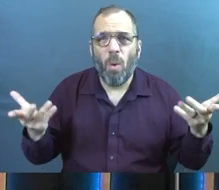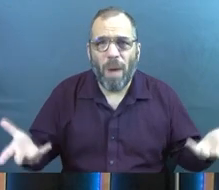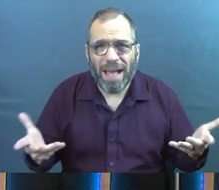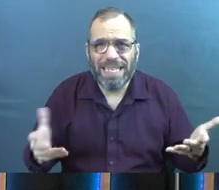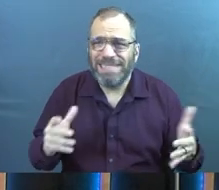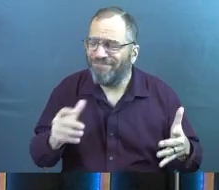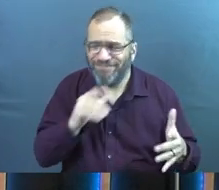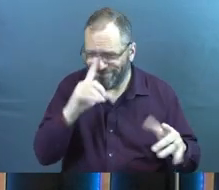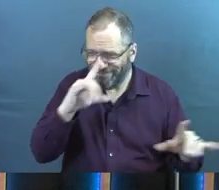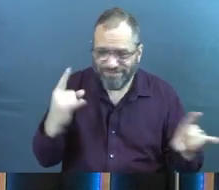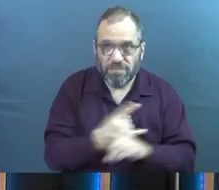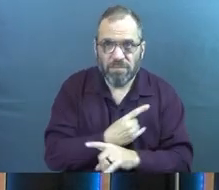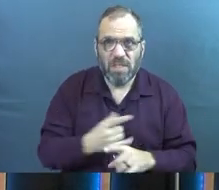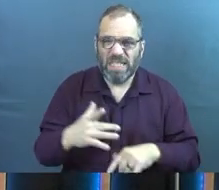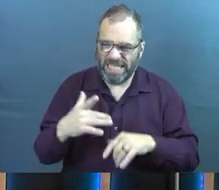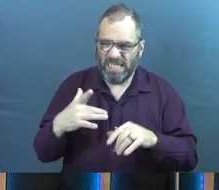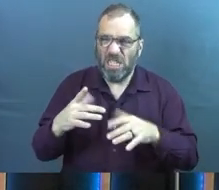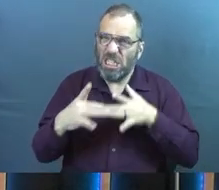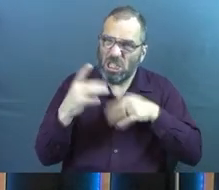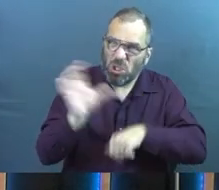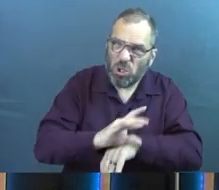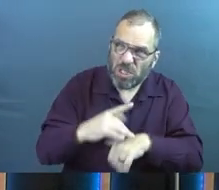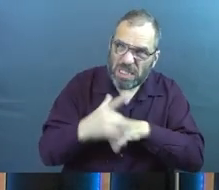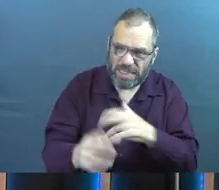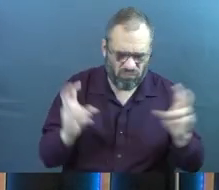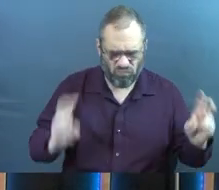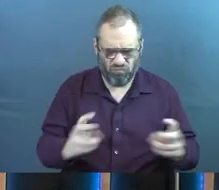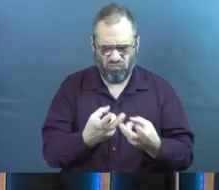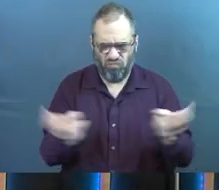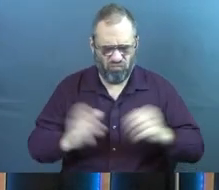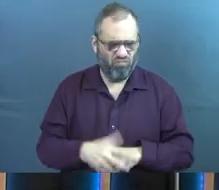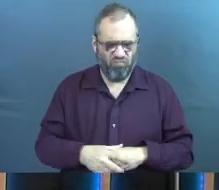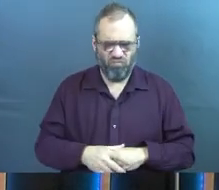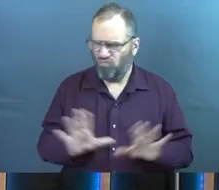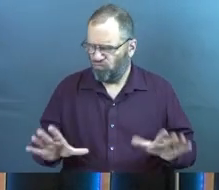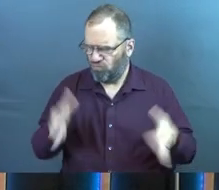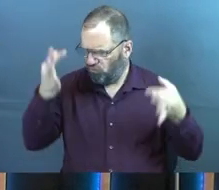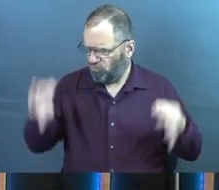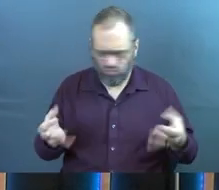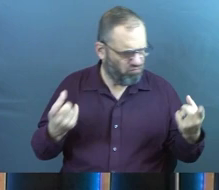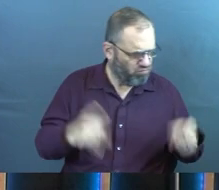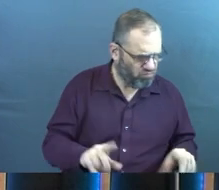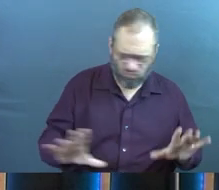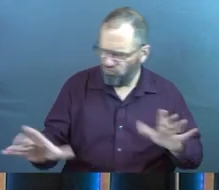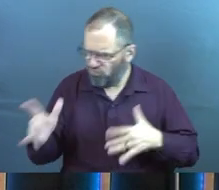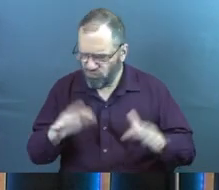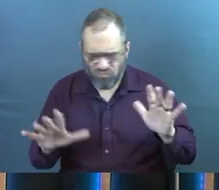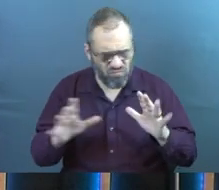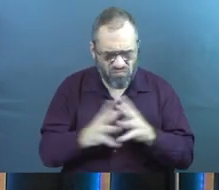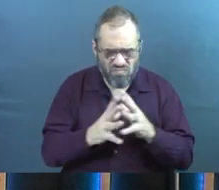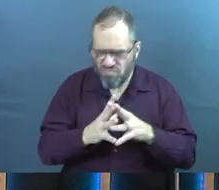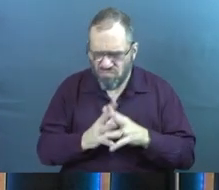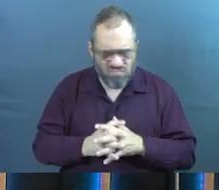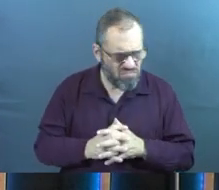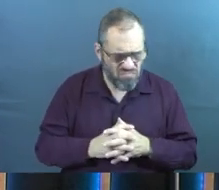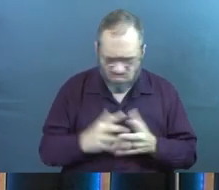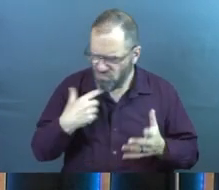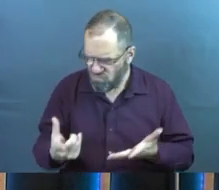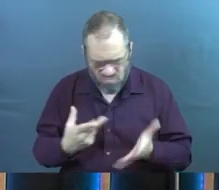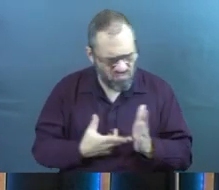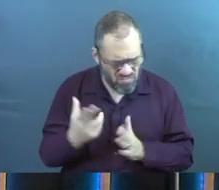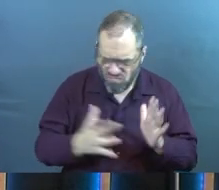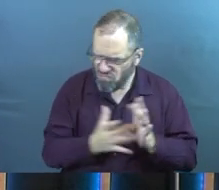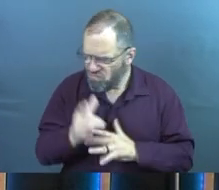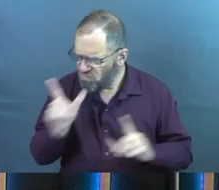Because it doesn't make sense. And so these group of early church leaders came together and they're like, we've got to come to a place on this. We've got to come to the place and just state the facts